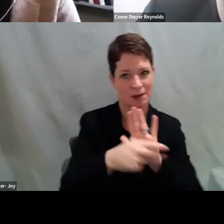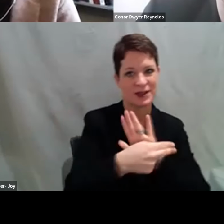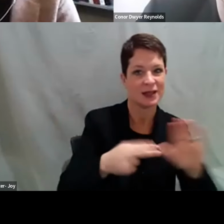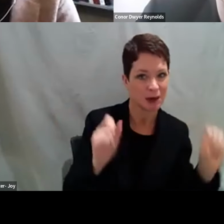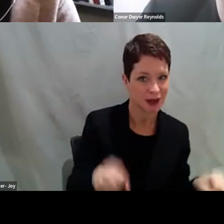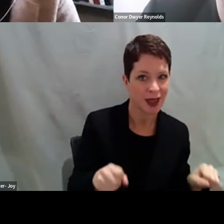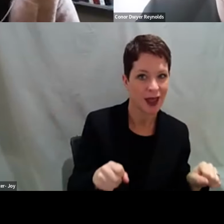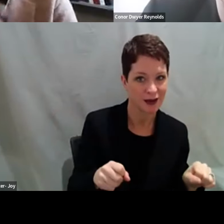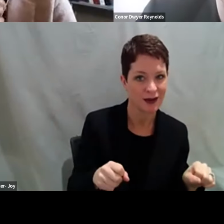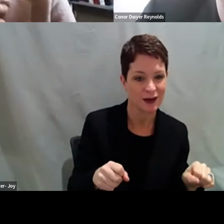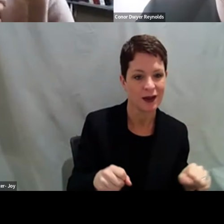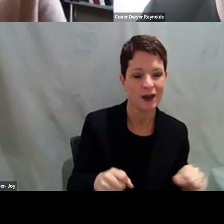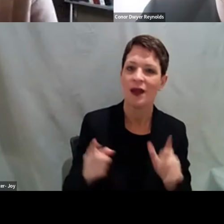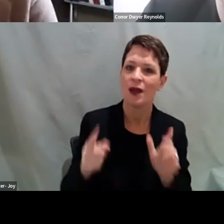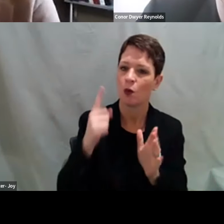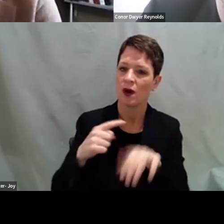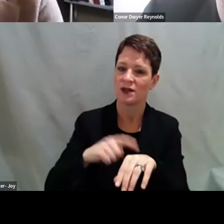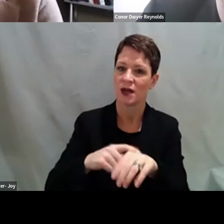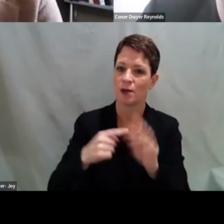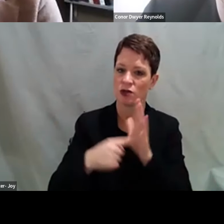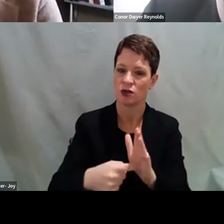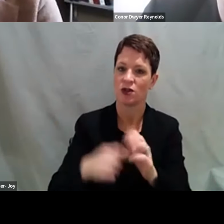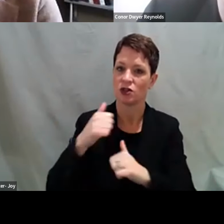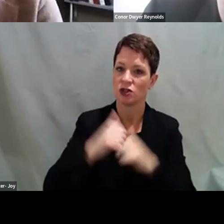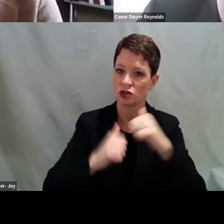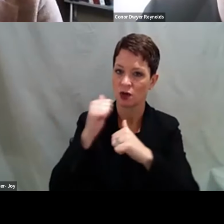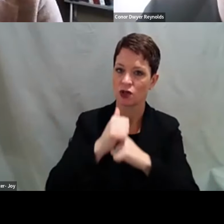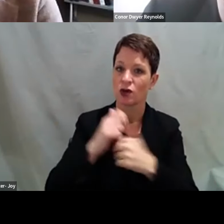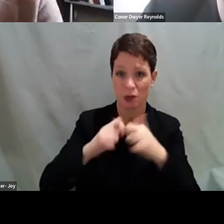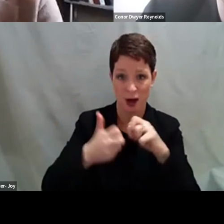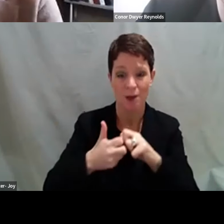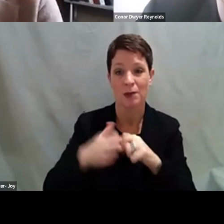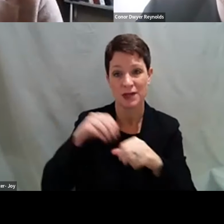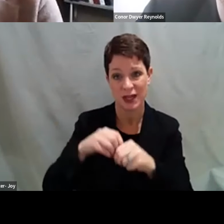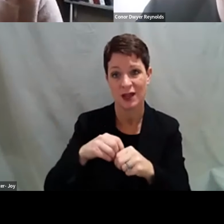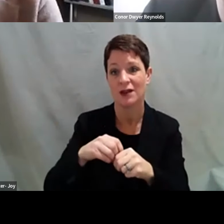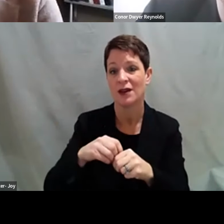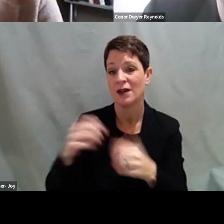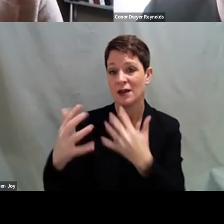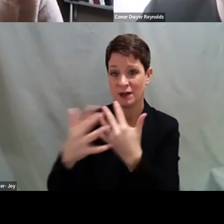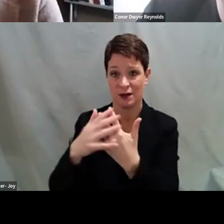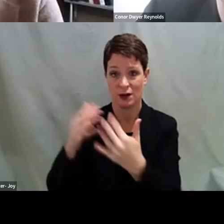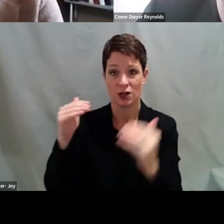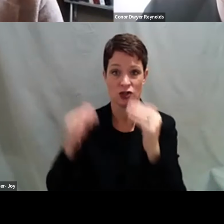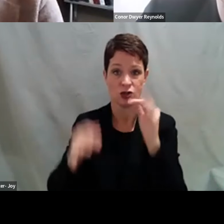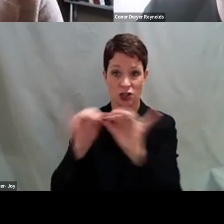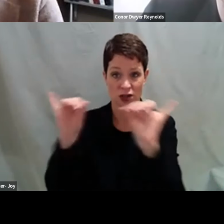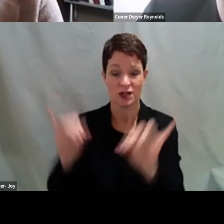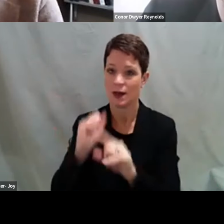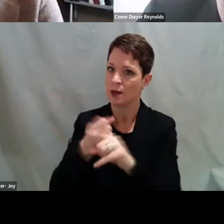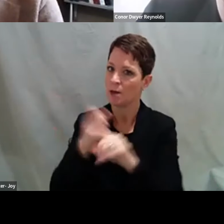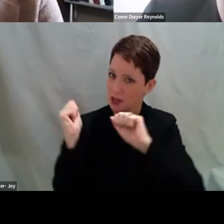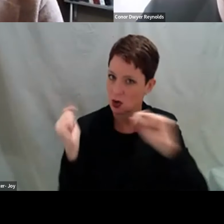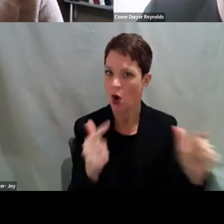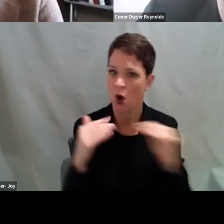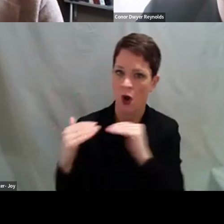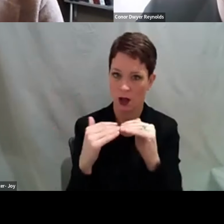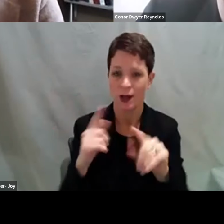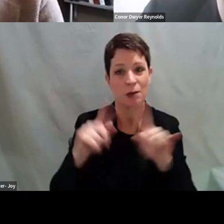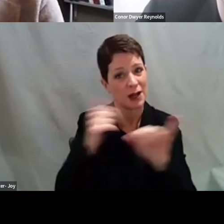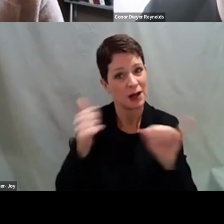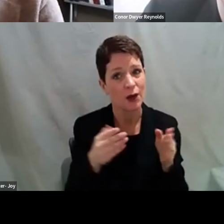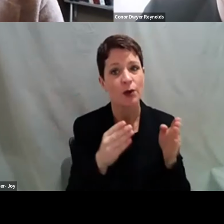one context highlighting the structural problematics of the criminal justice system that impacts everyone, but in another sense